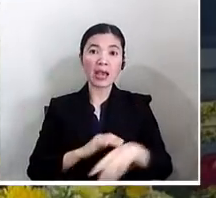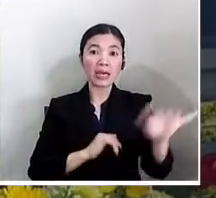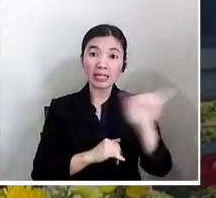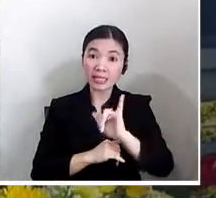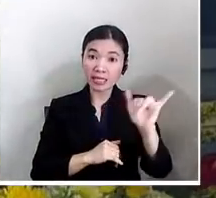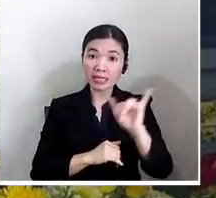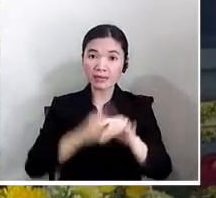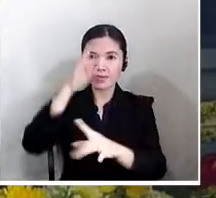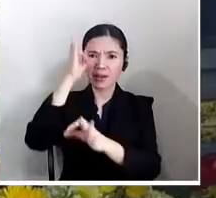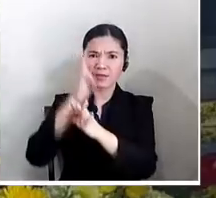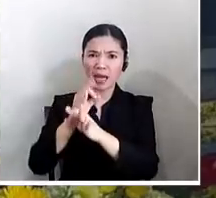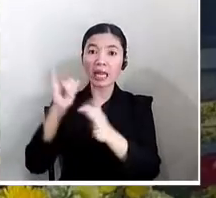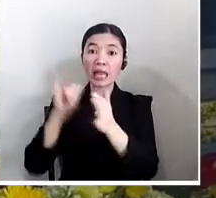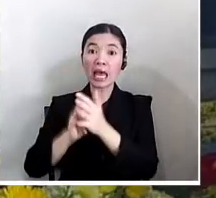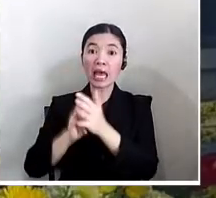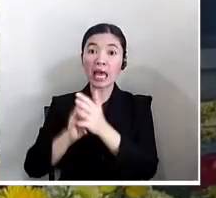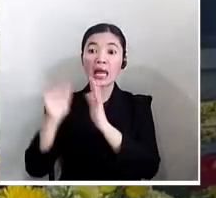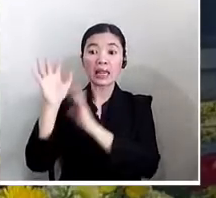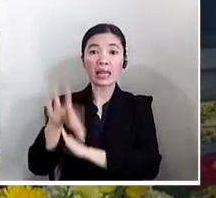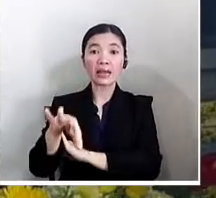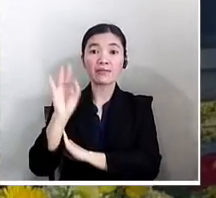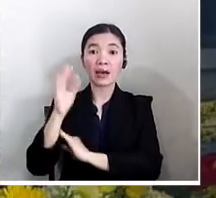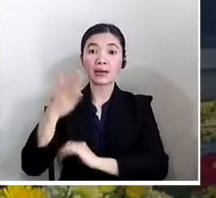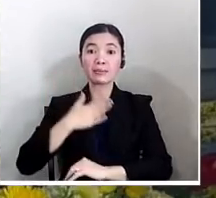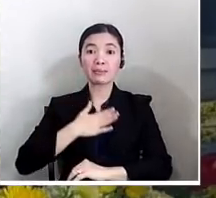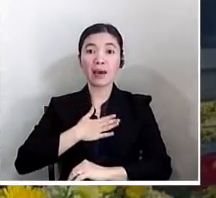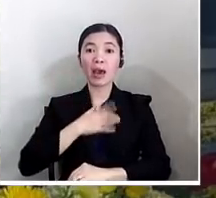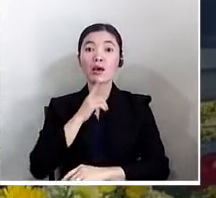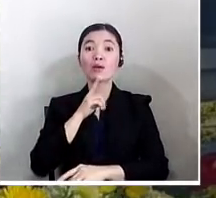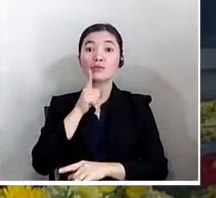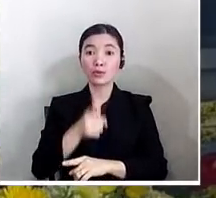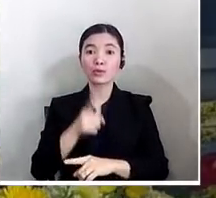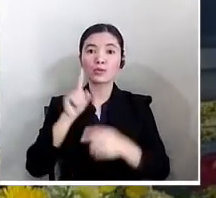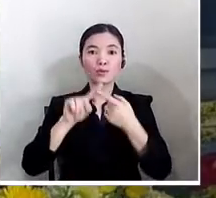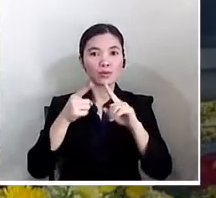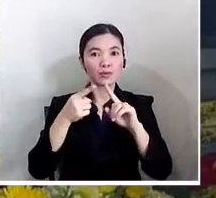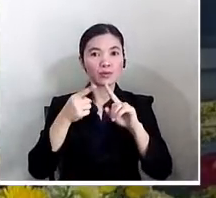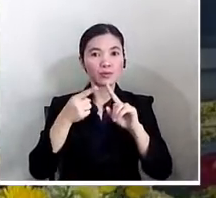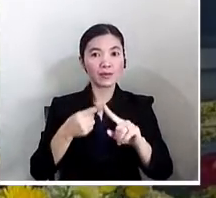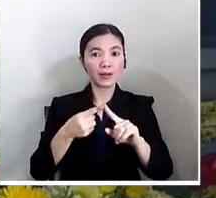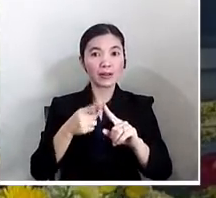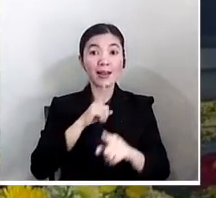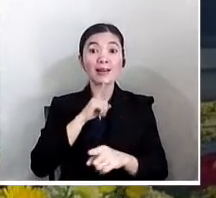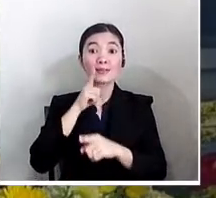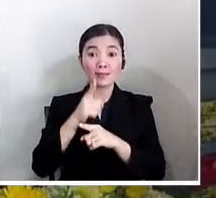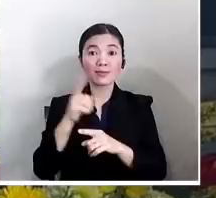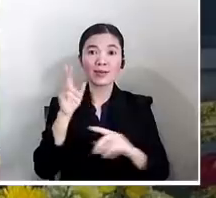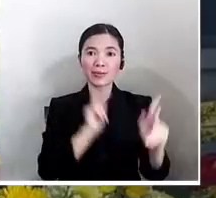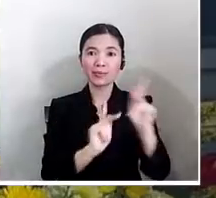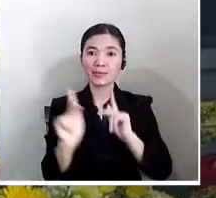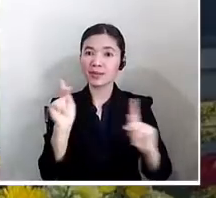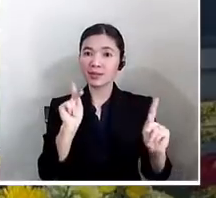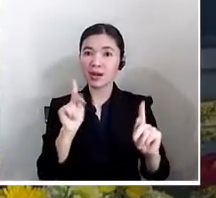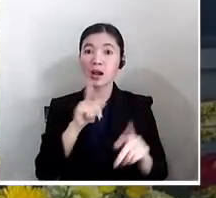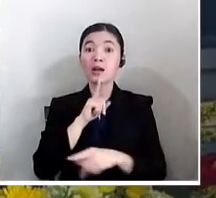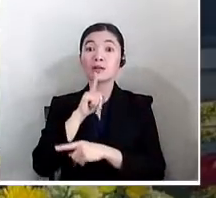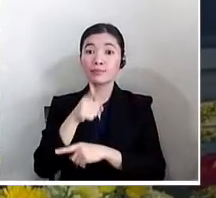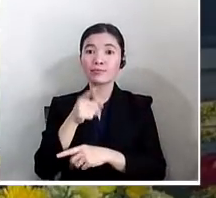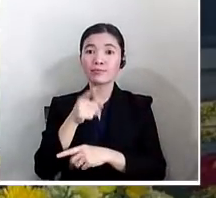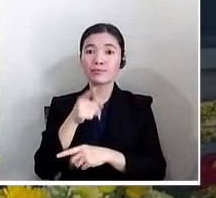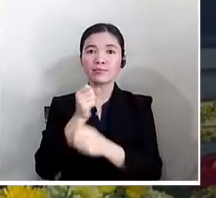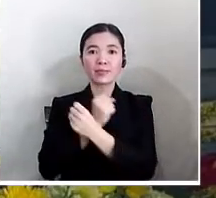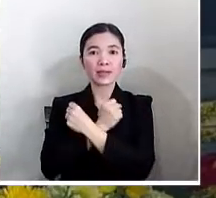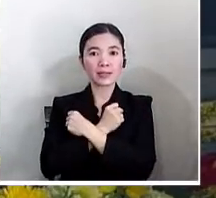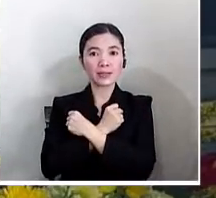that I find my real friends, real people, real love,